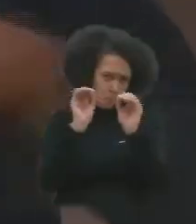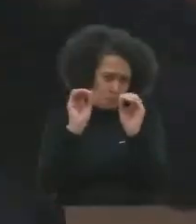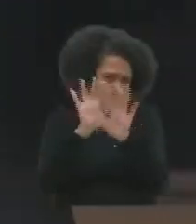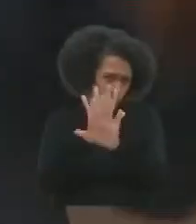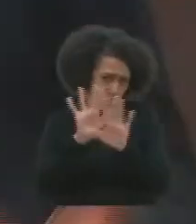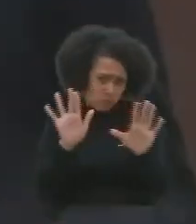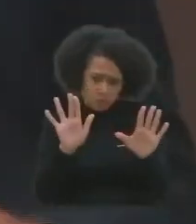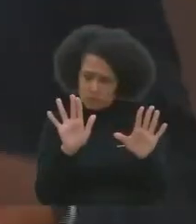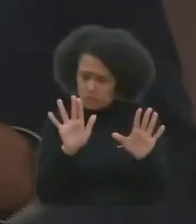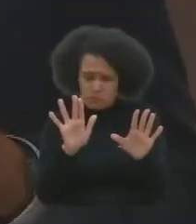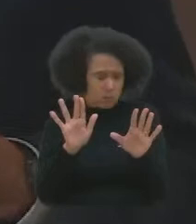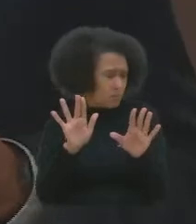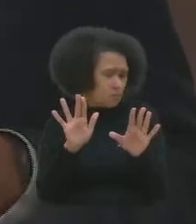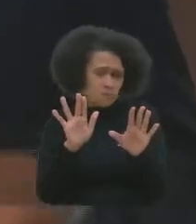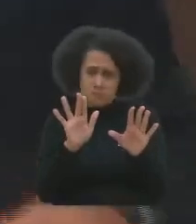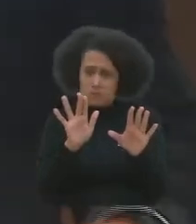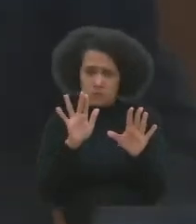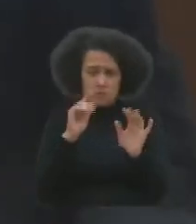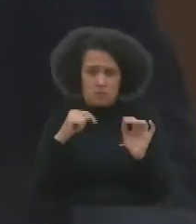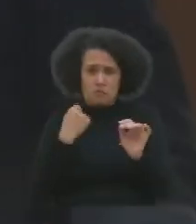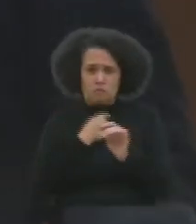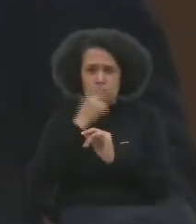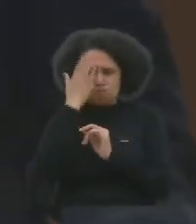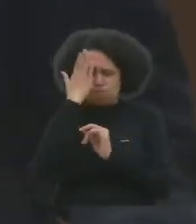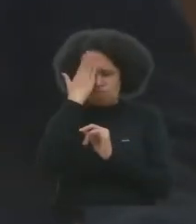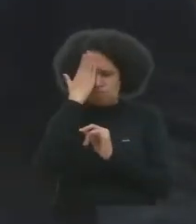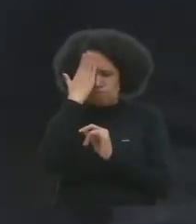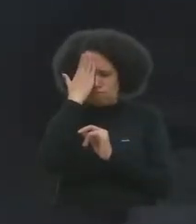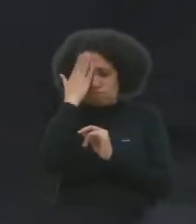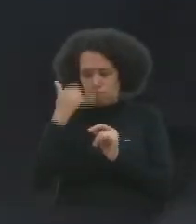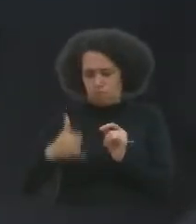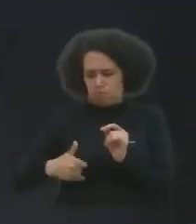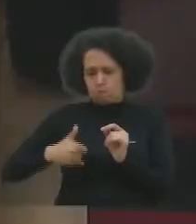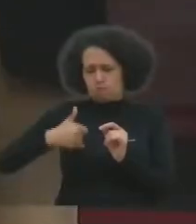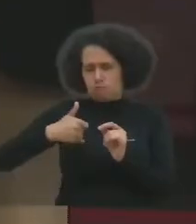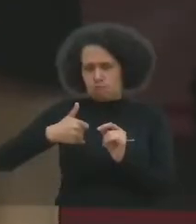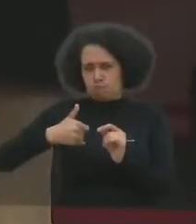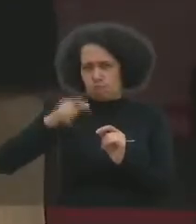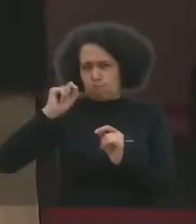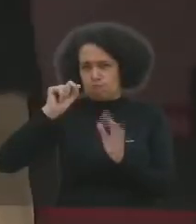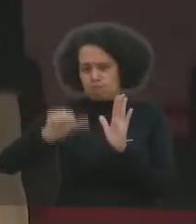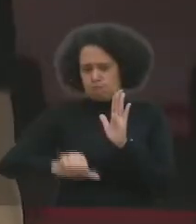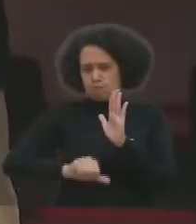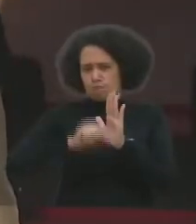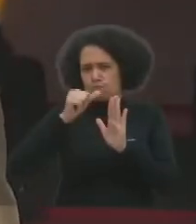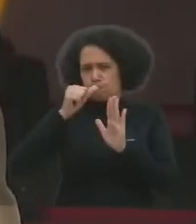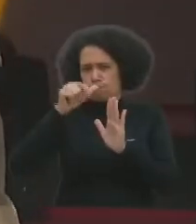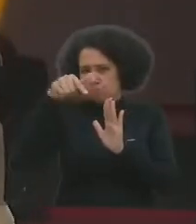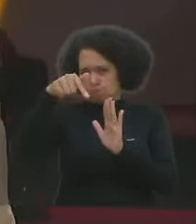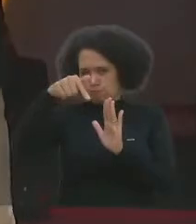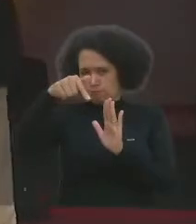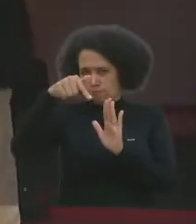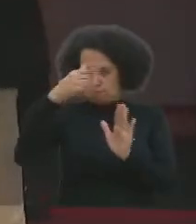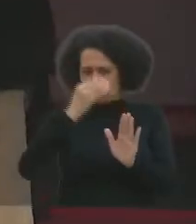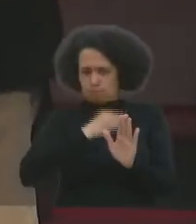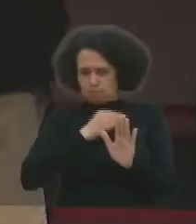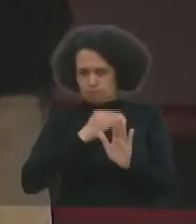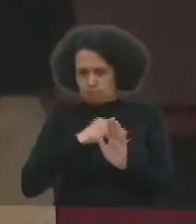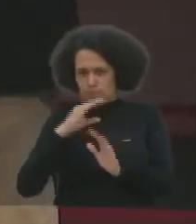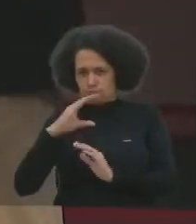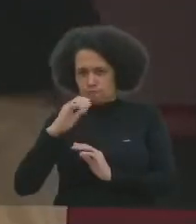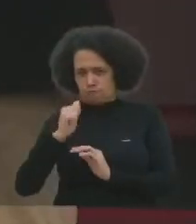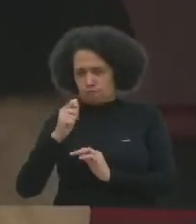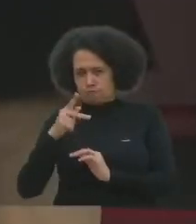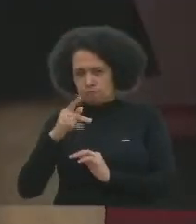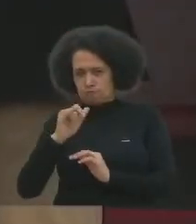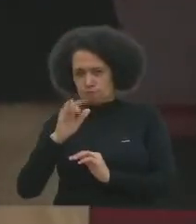on the list of the seven deadly sins. Sabe que o orgulho é o primeiro da lista dos sete pecados capitais. Someone